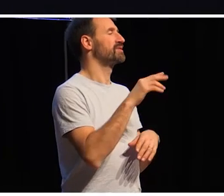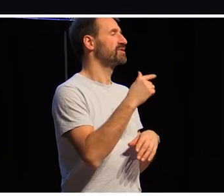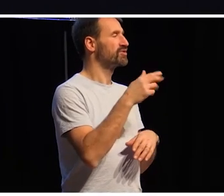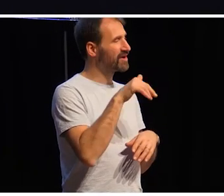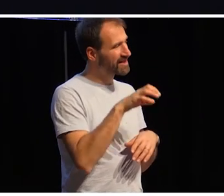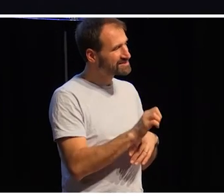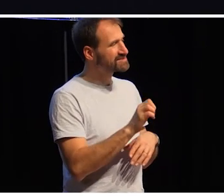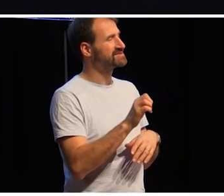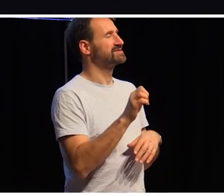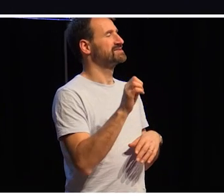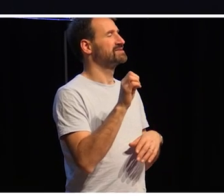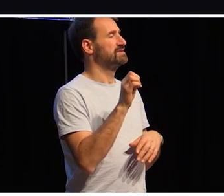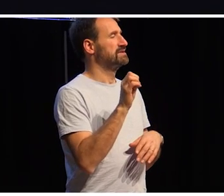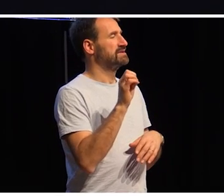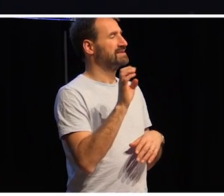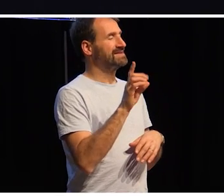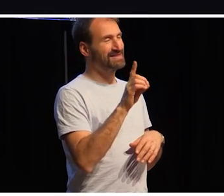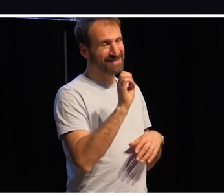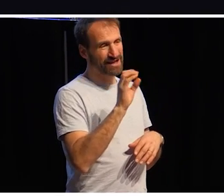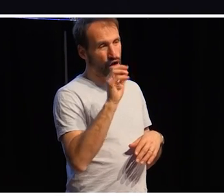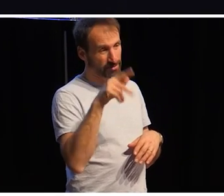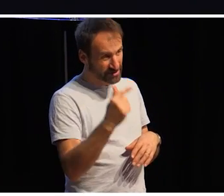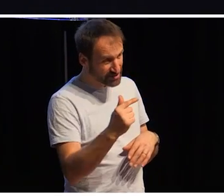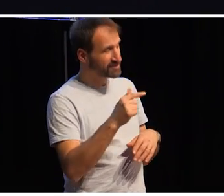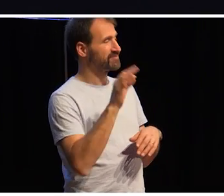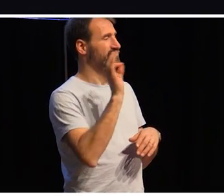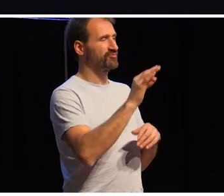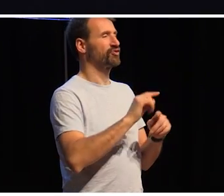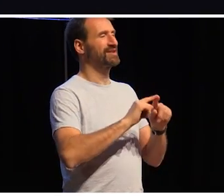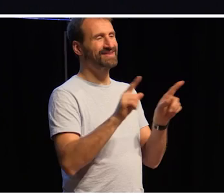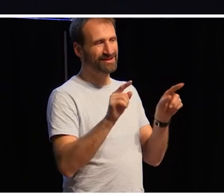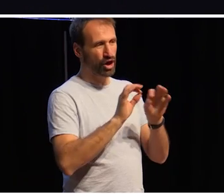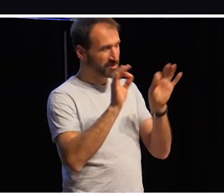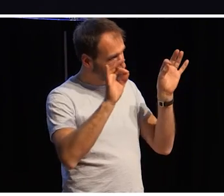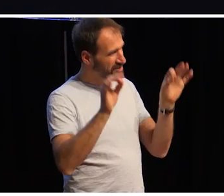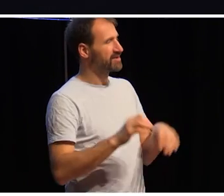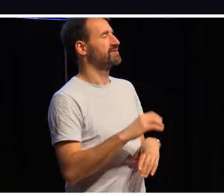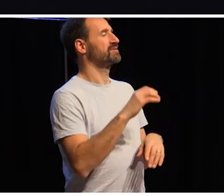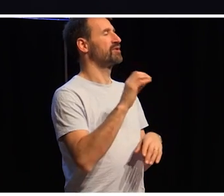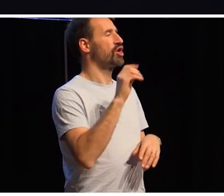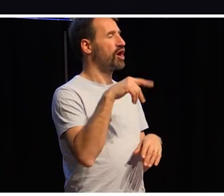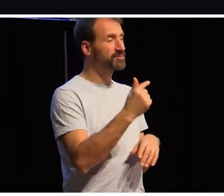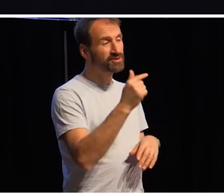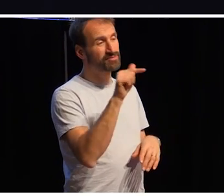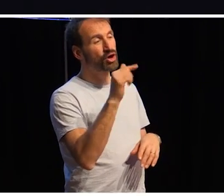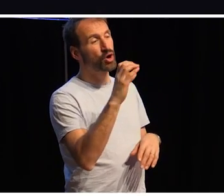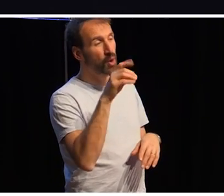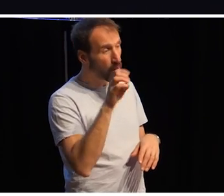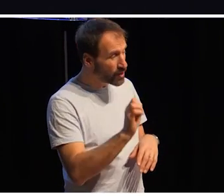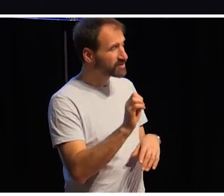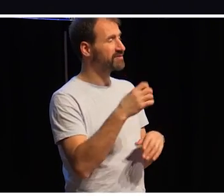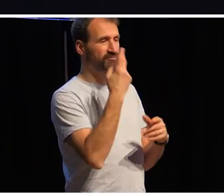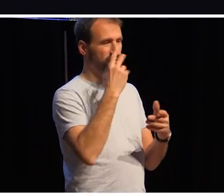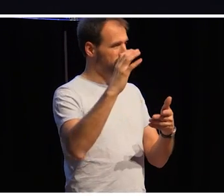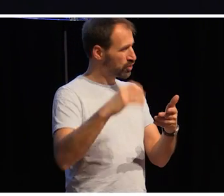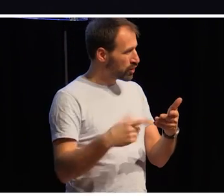code, and trace IC. If you're using Node, you can also use these flags. Just put them right behind Node. If you